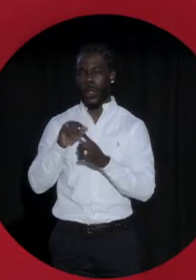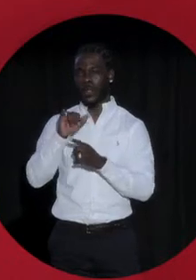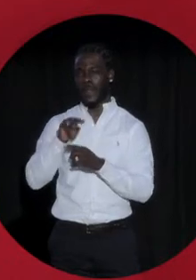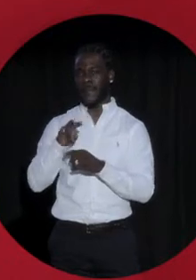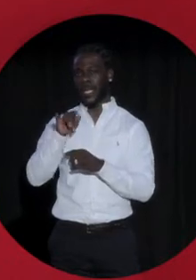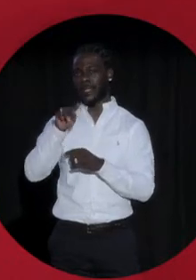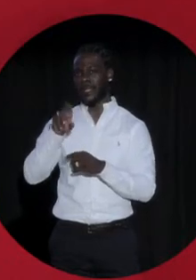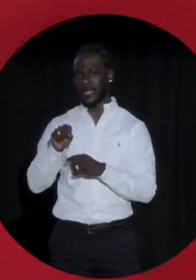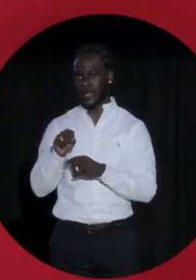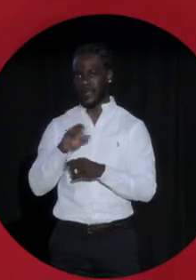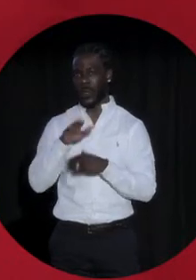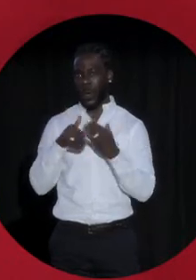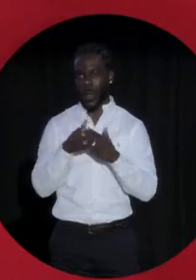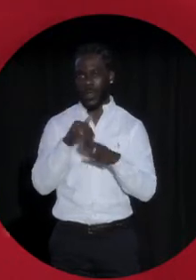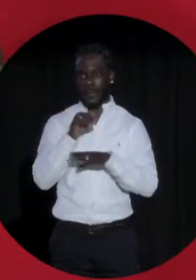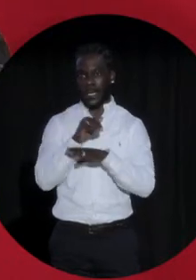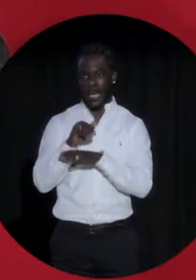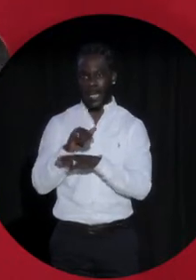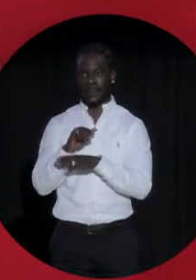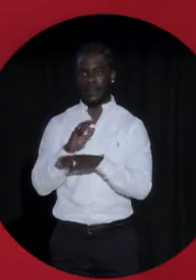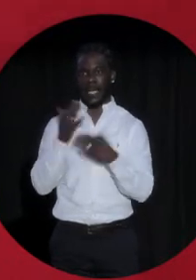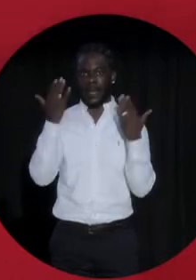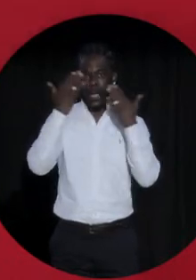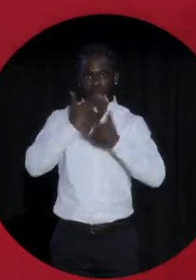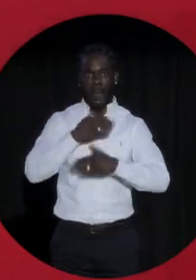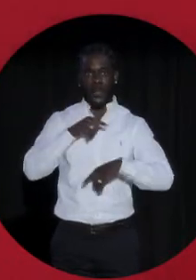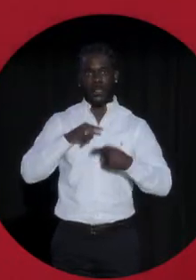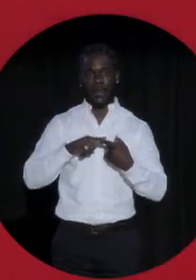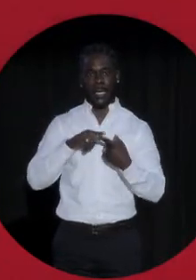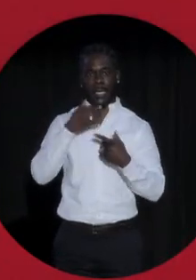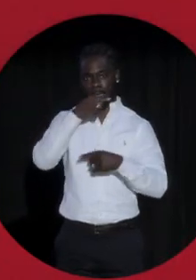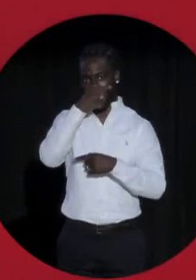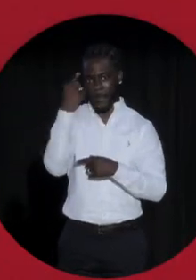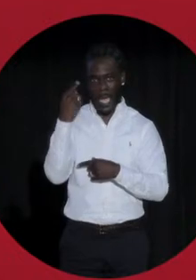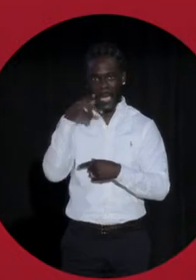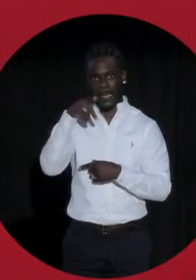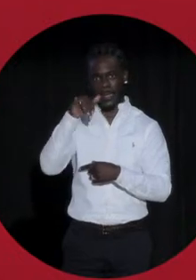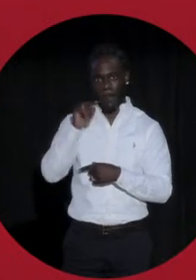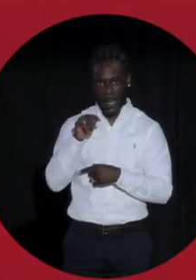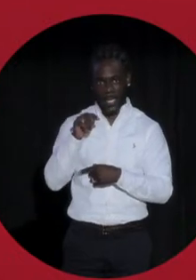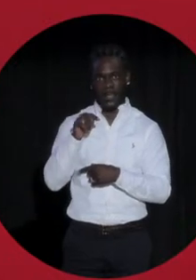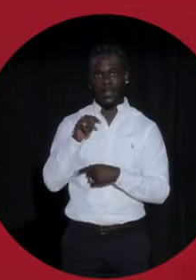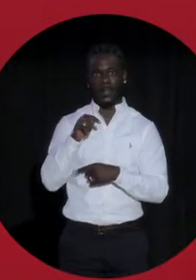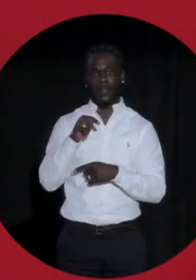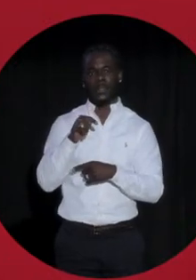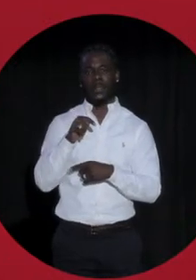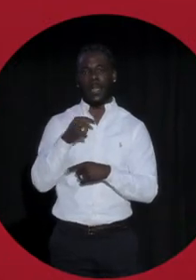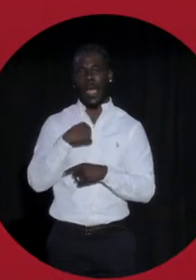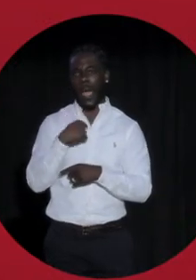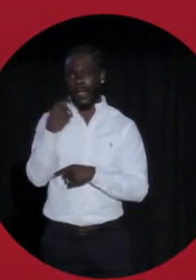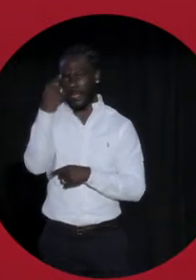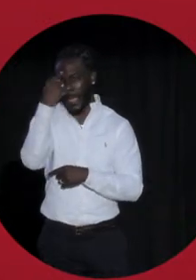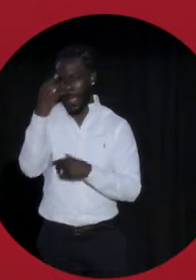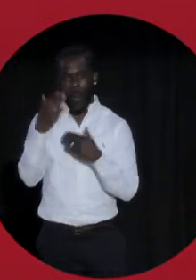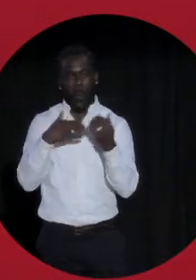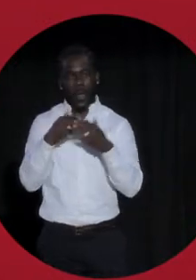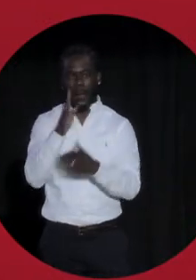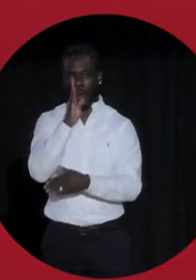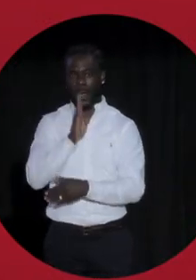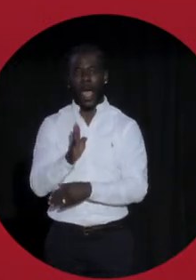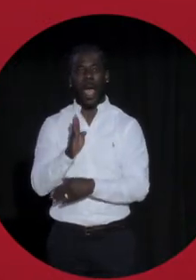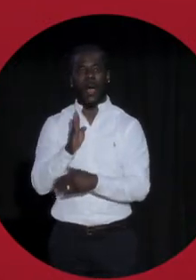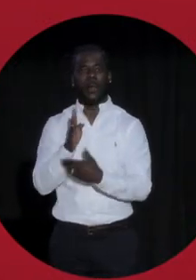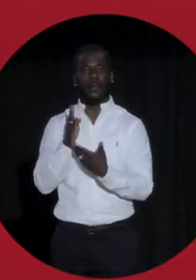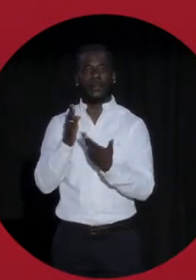the night that covers me, black as a pit, from pole to pole, I thank whatever gods may be